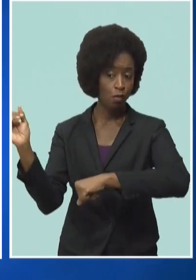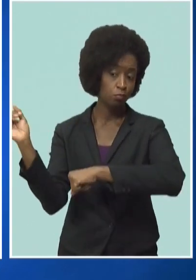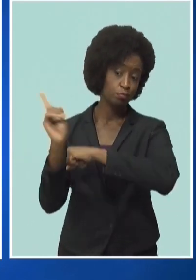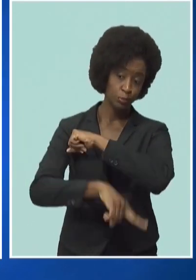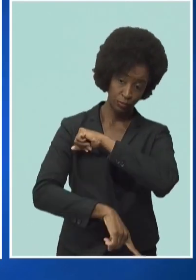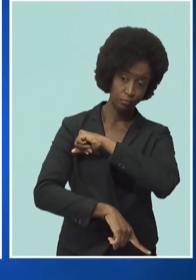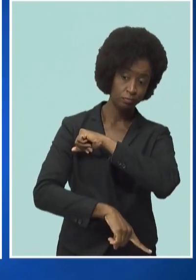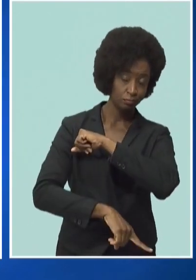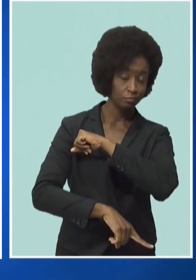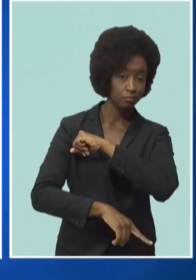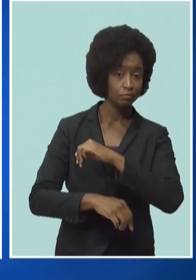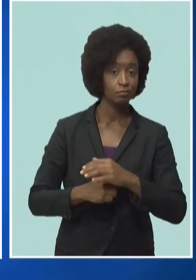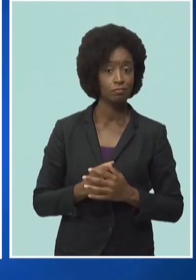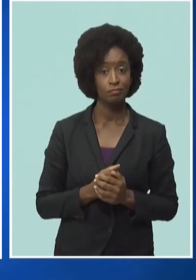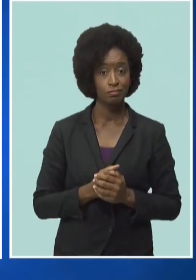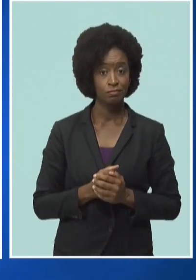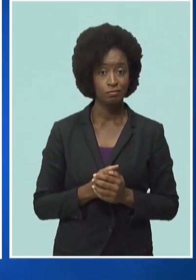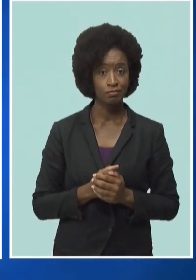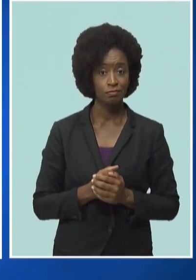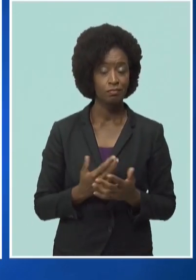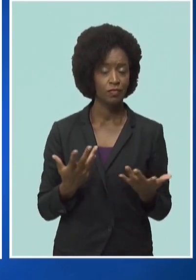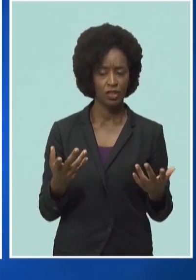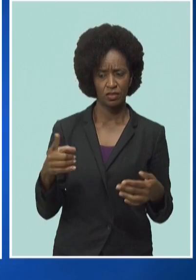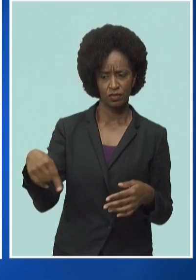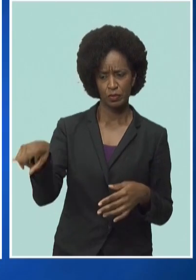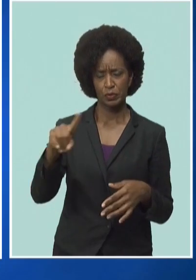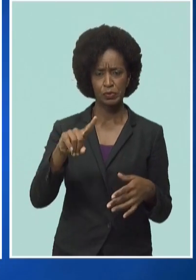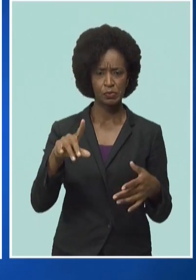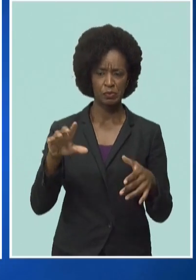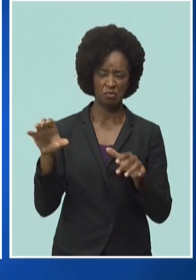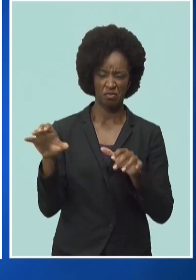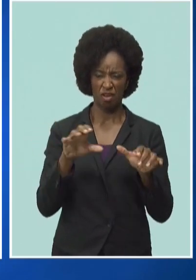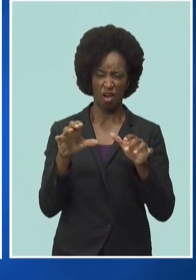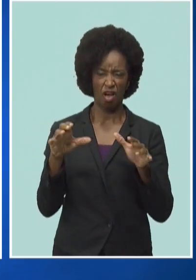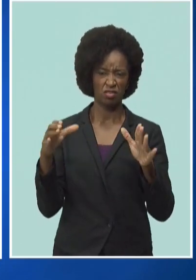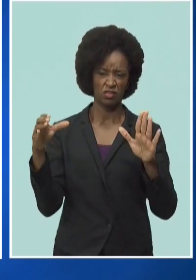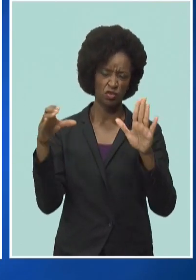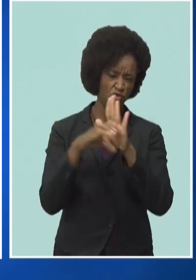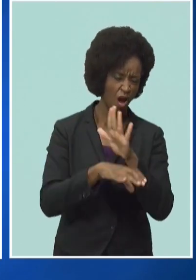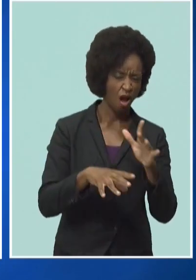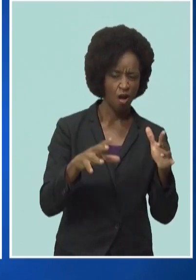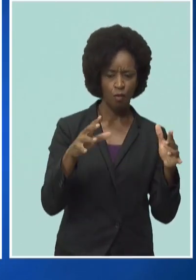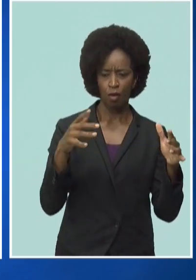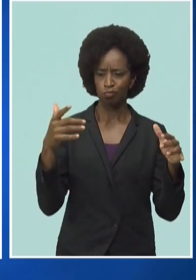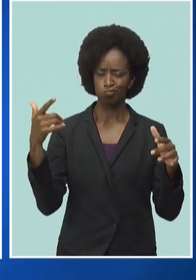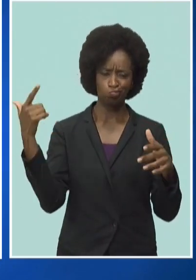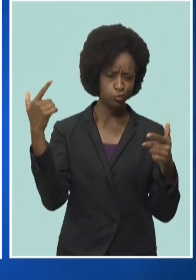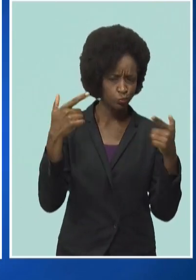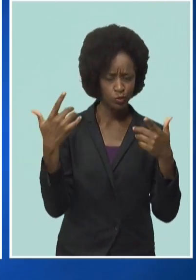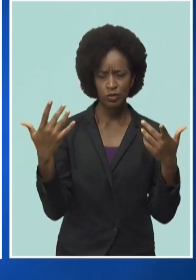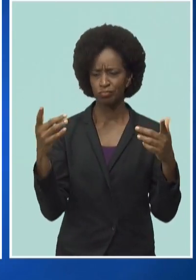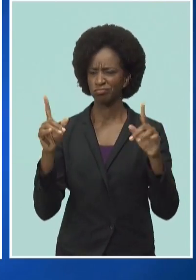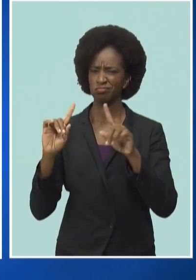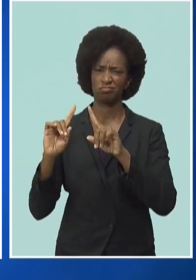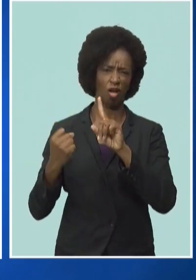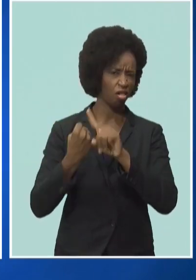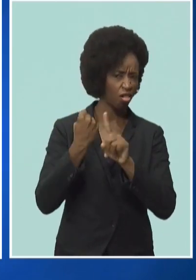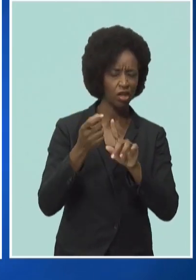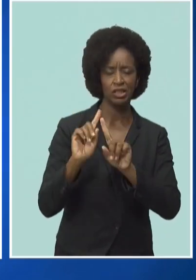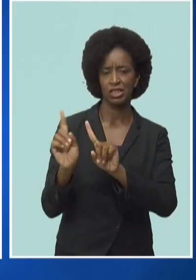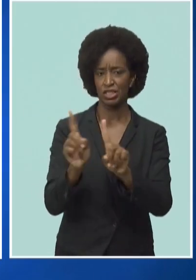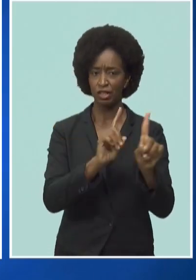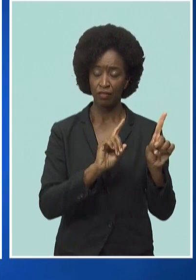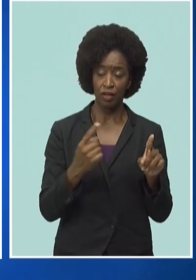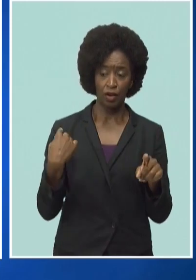will not be held hostage by a few, and there'll be a zero tolerance to this nonsense. The area I'm focusing on more is not